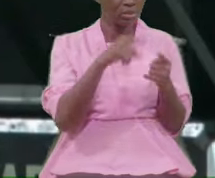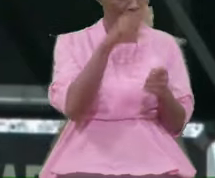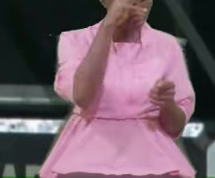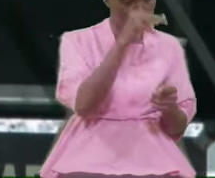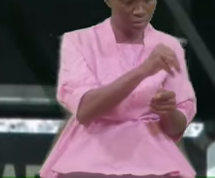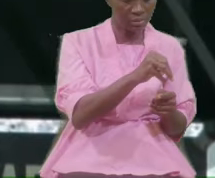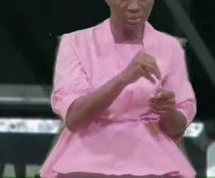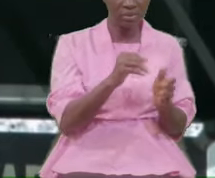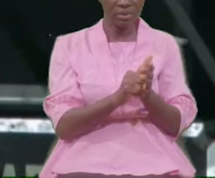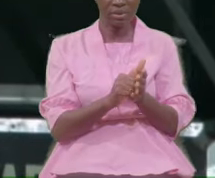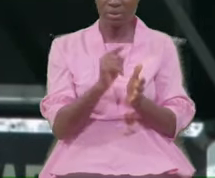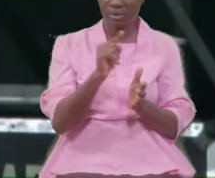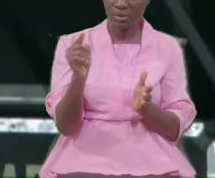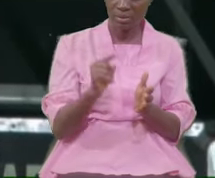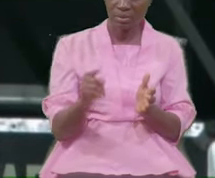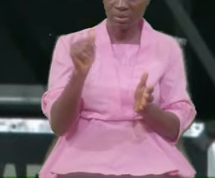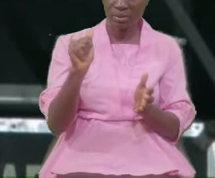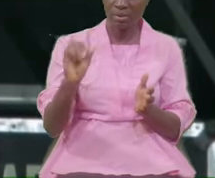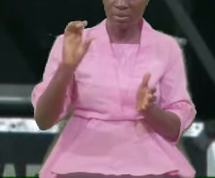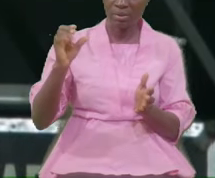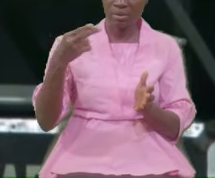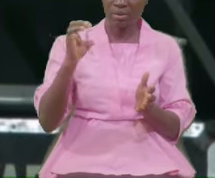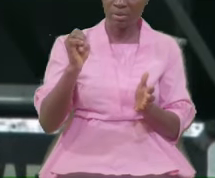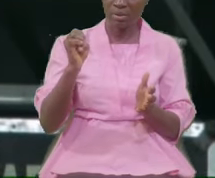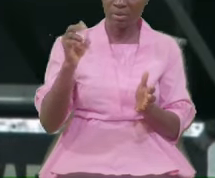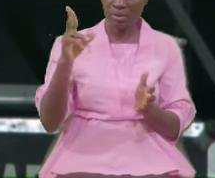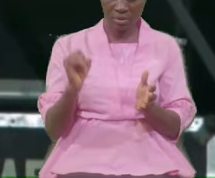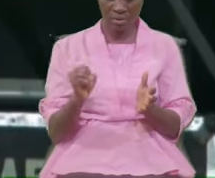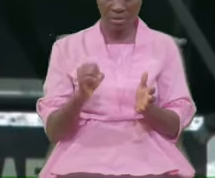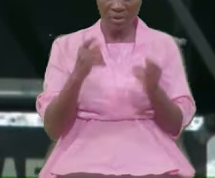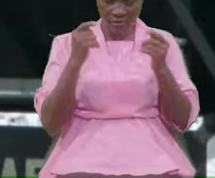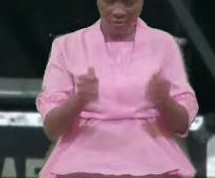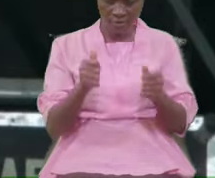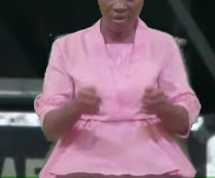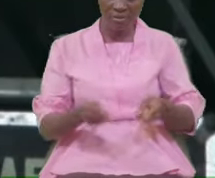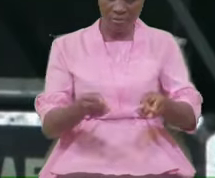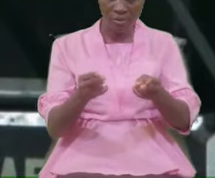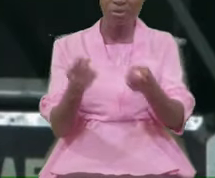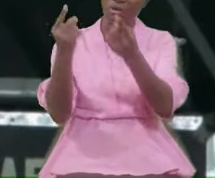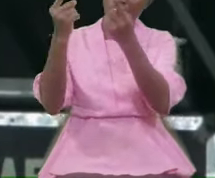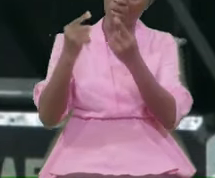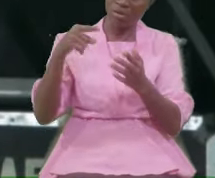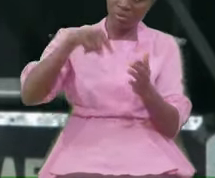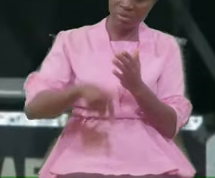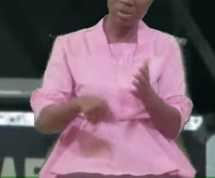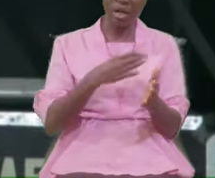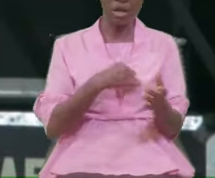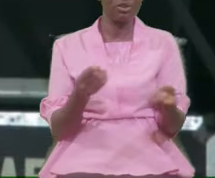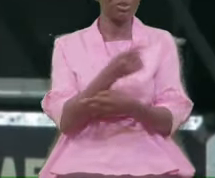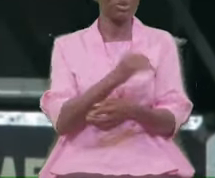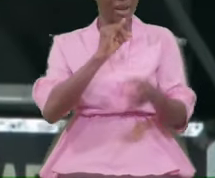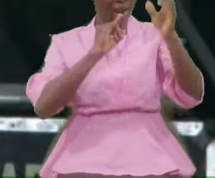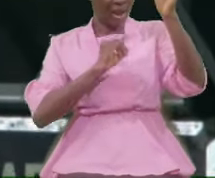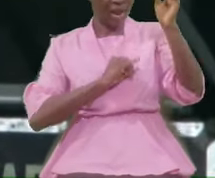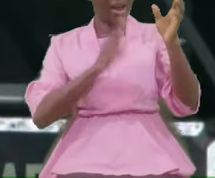zaki make and come down for for today I must abide in your